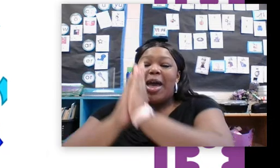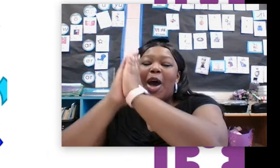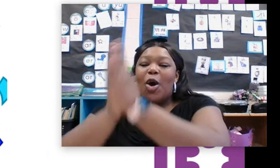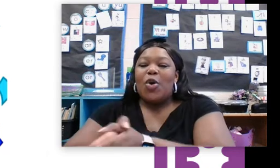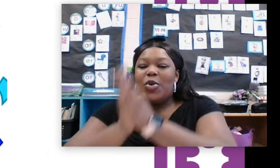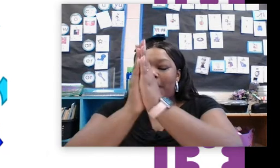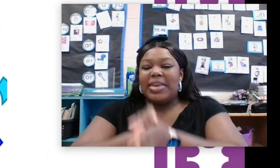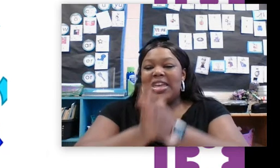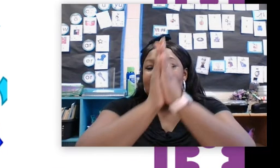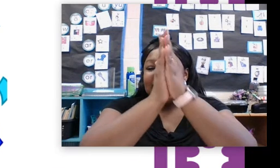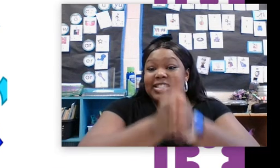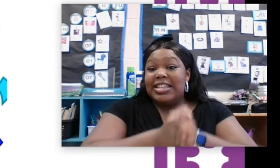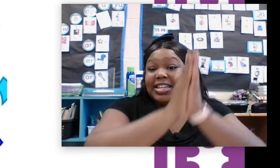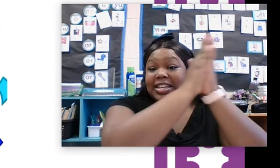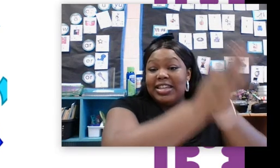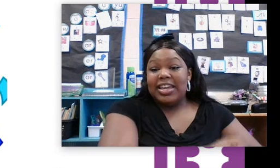it out.